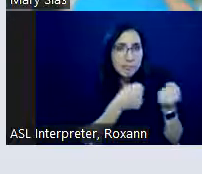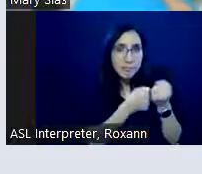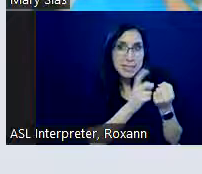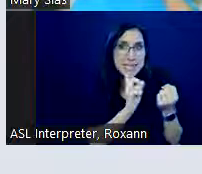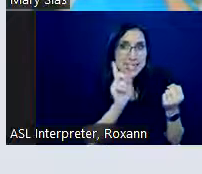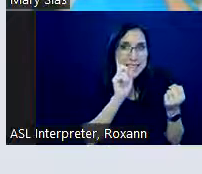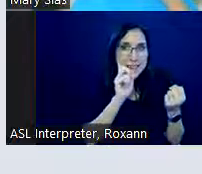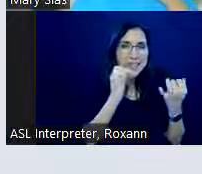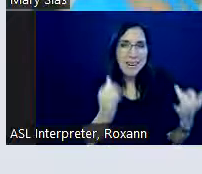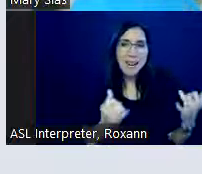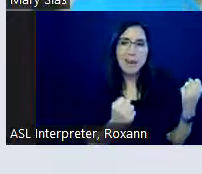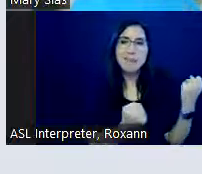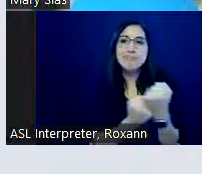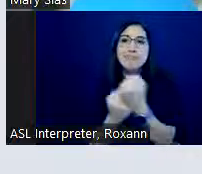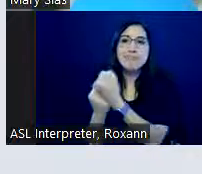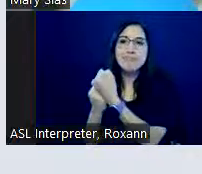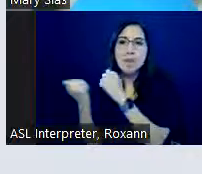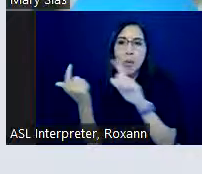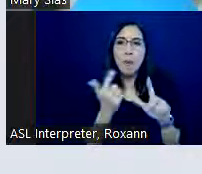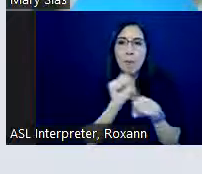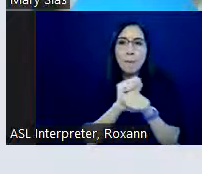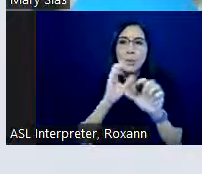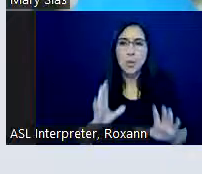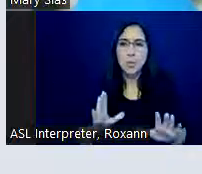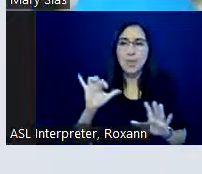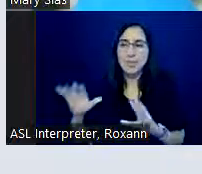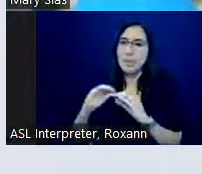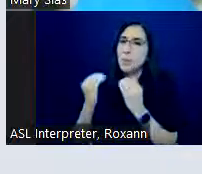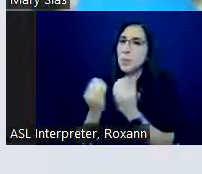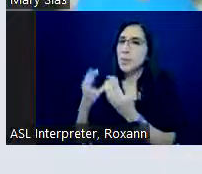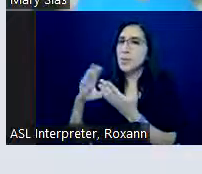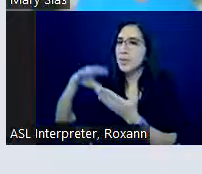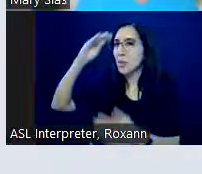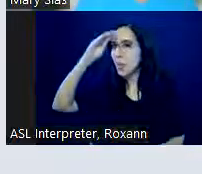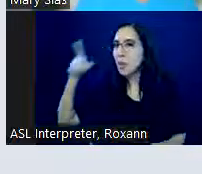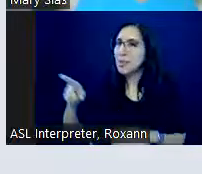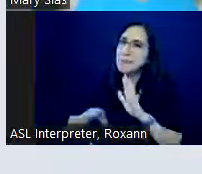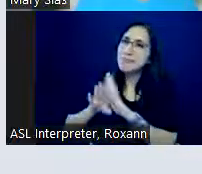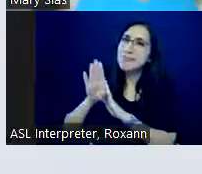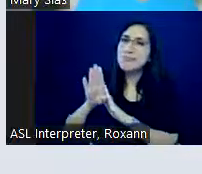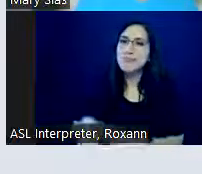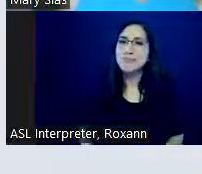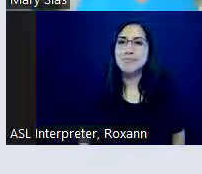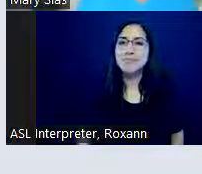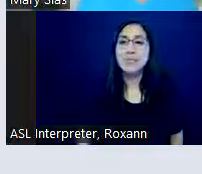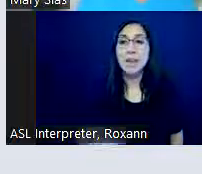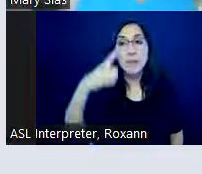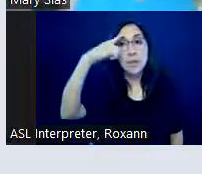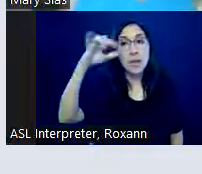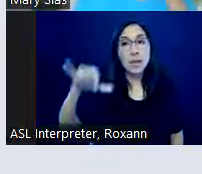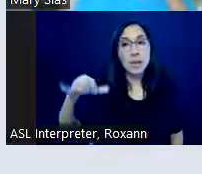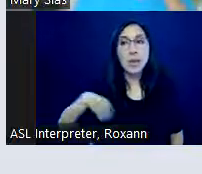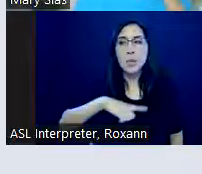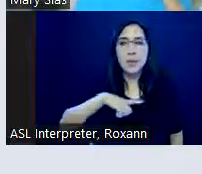the organization. And that is the important thing. And for that, we have to do the